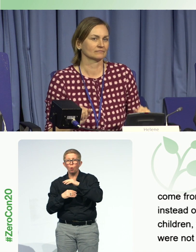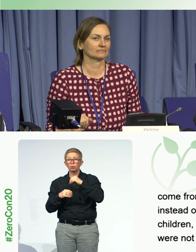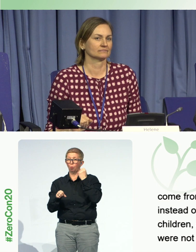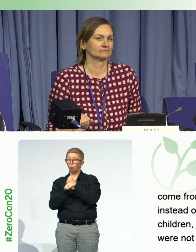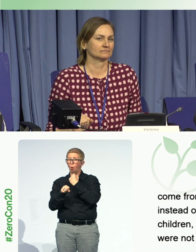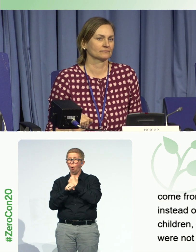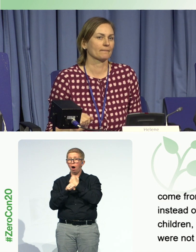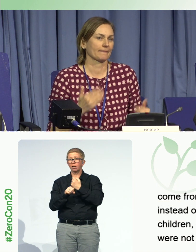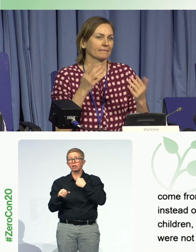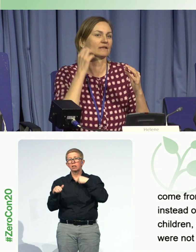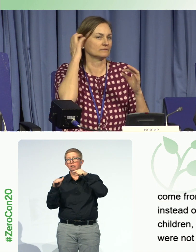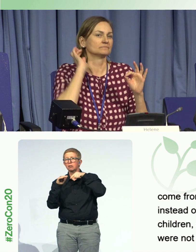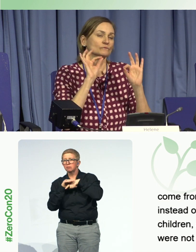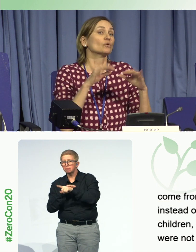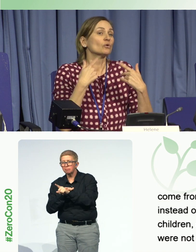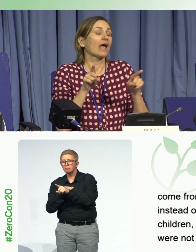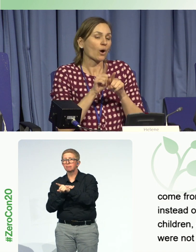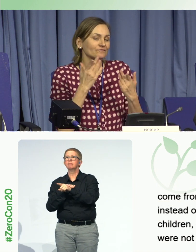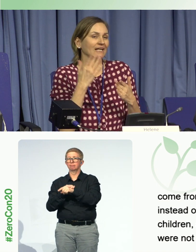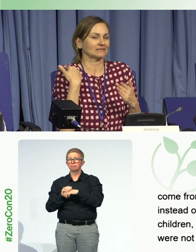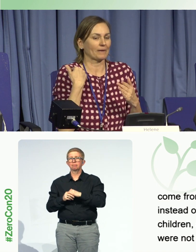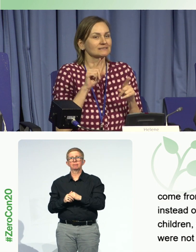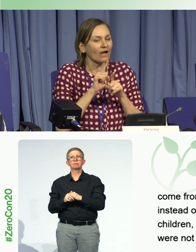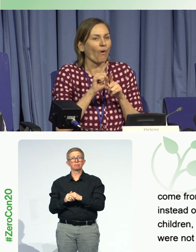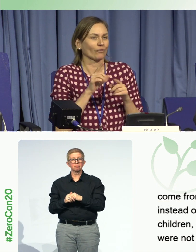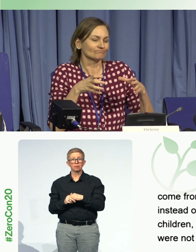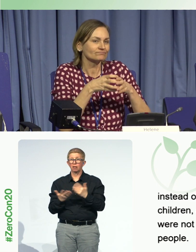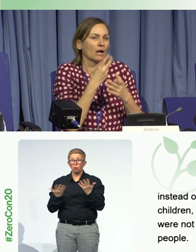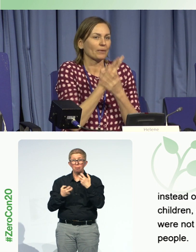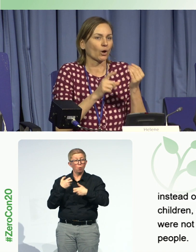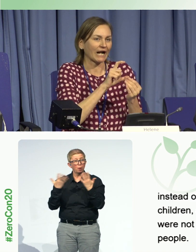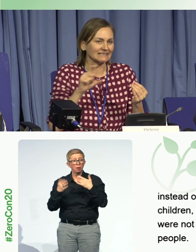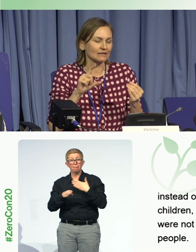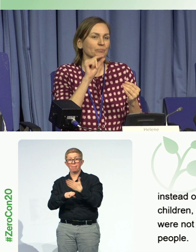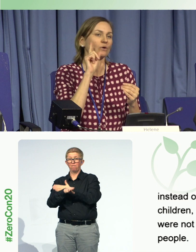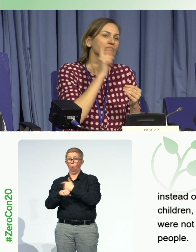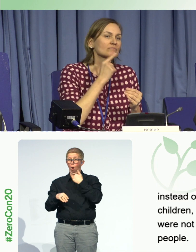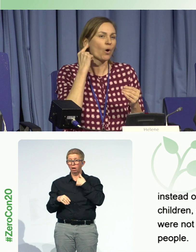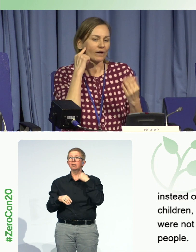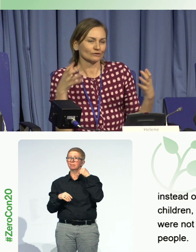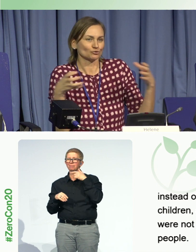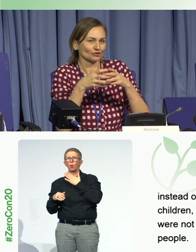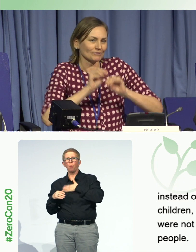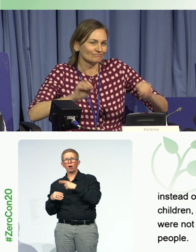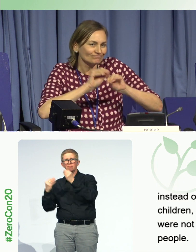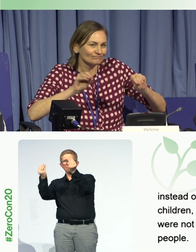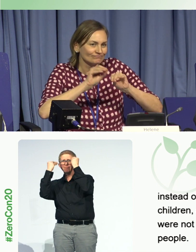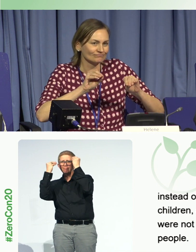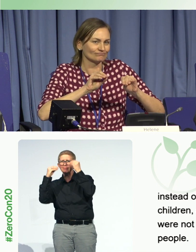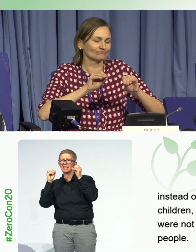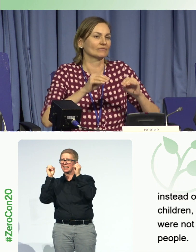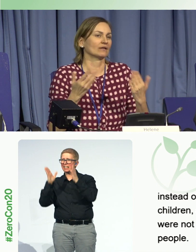programs as deaf people. Nonetheless, I managed to do that and started a project